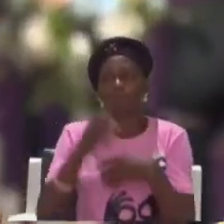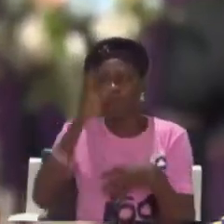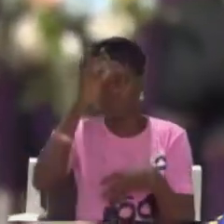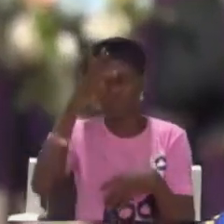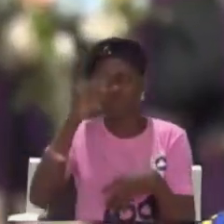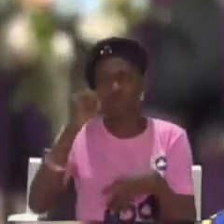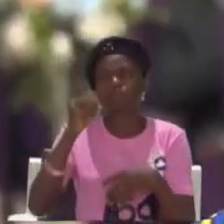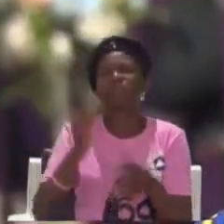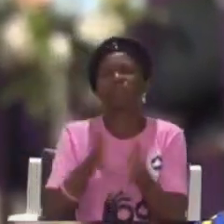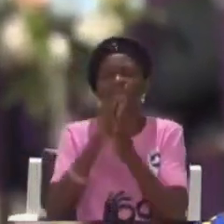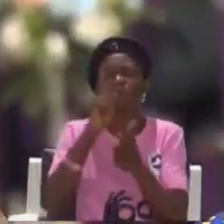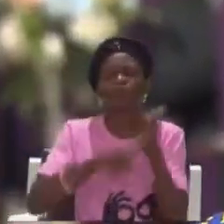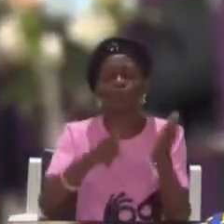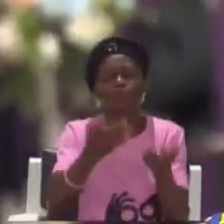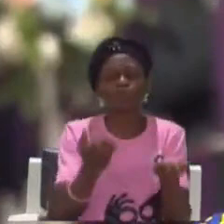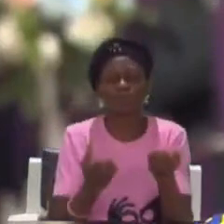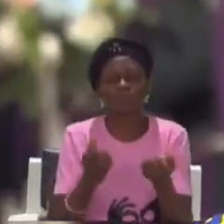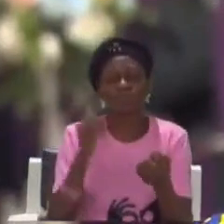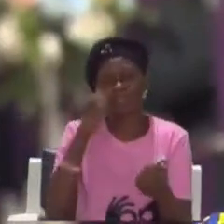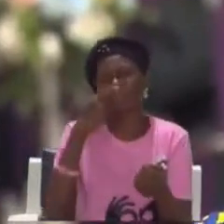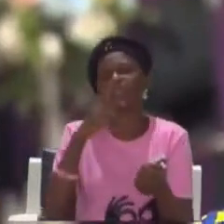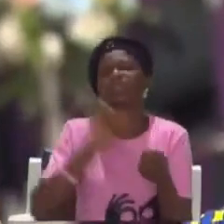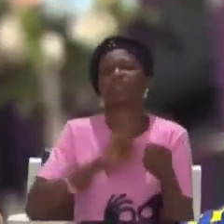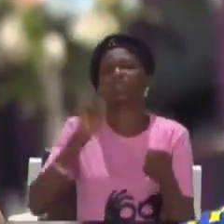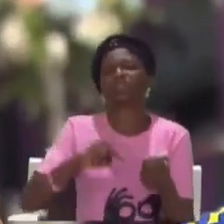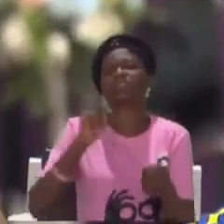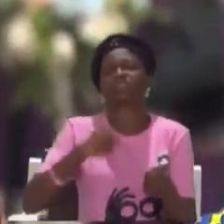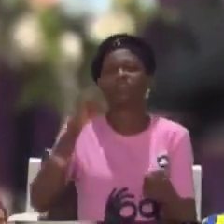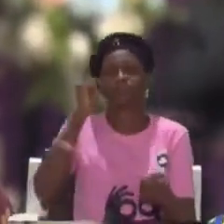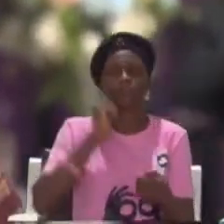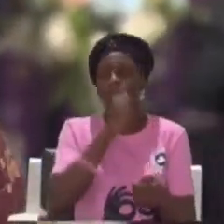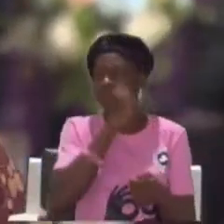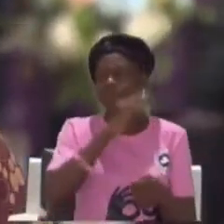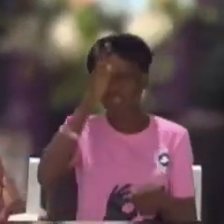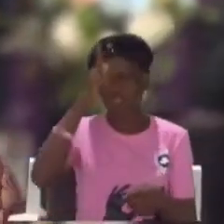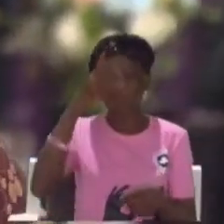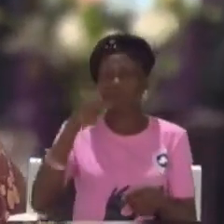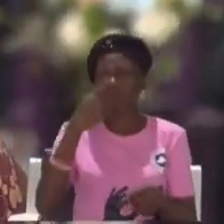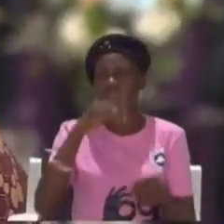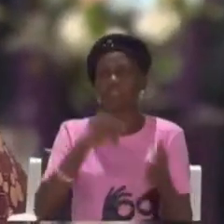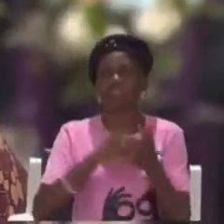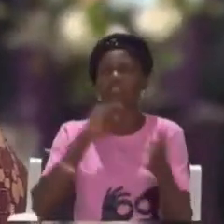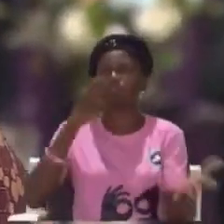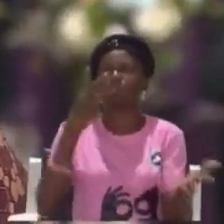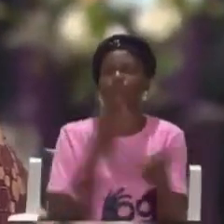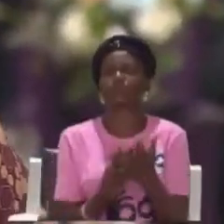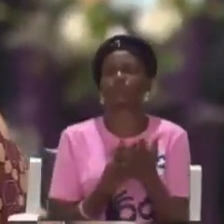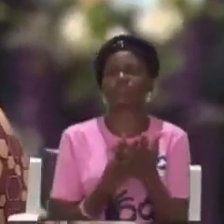what she needed. She said a set of twins. And Daddy Gio said, it is well.